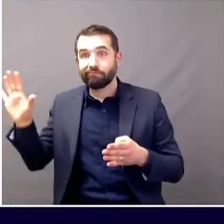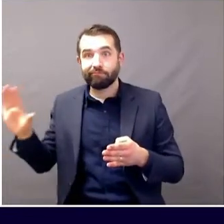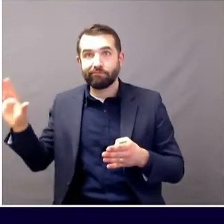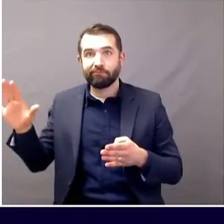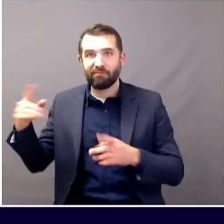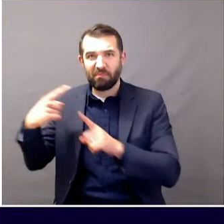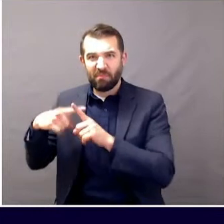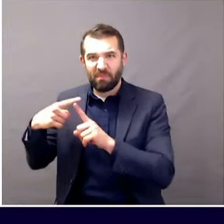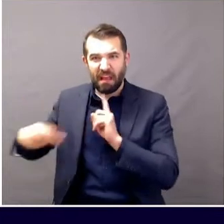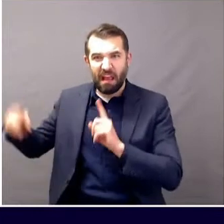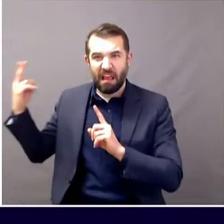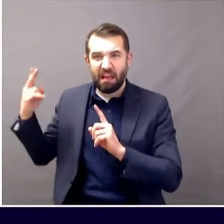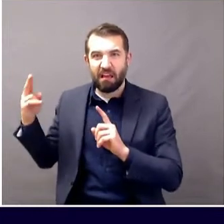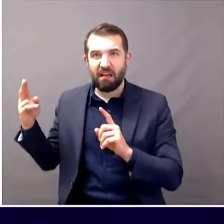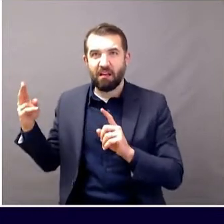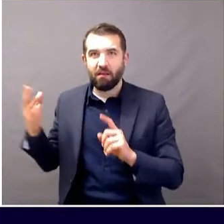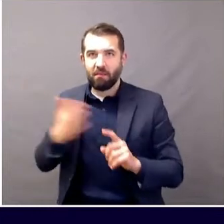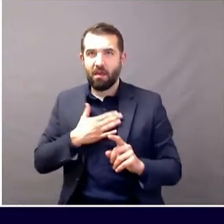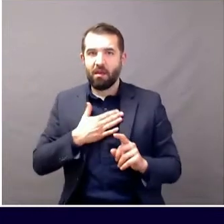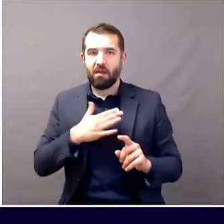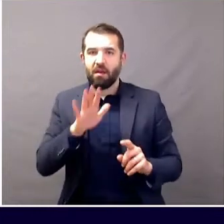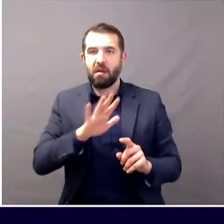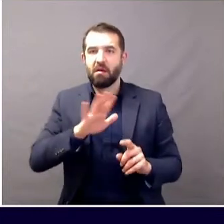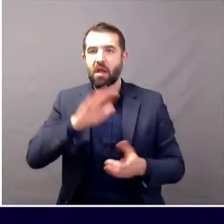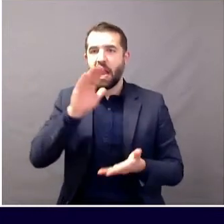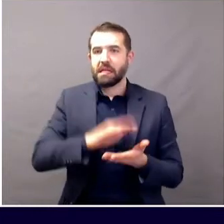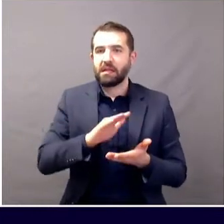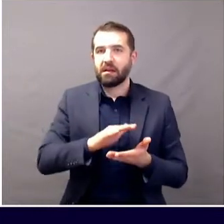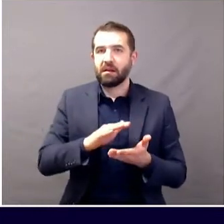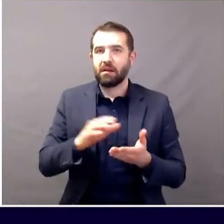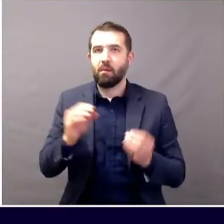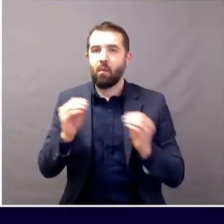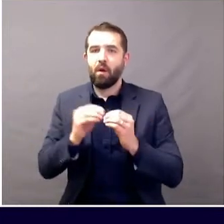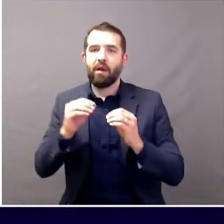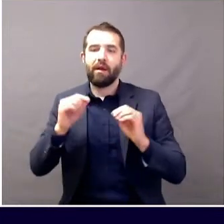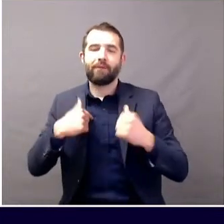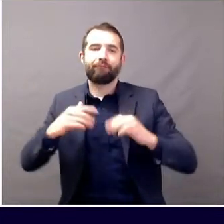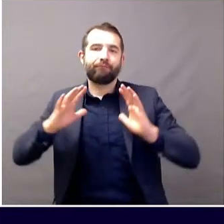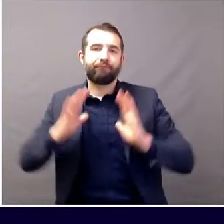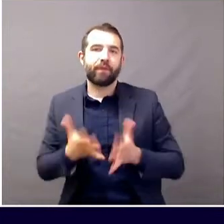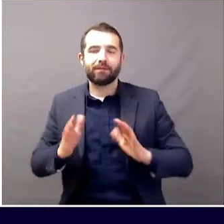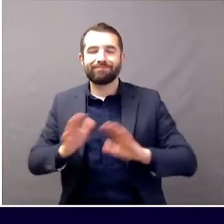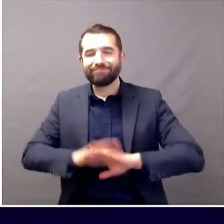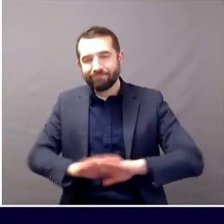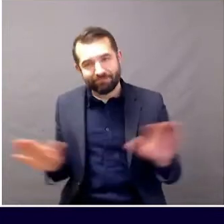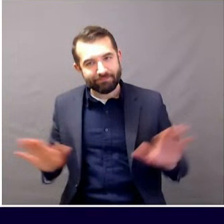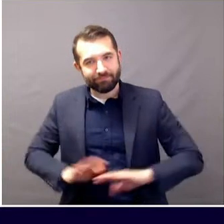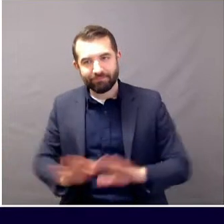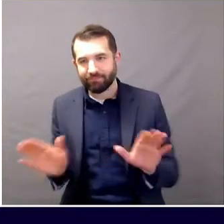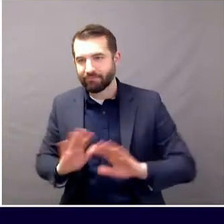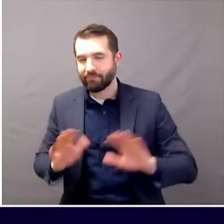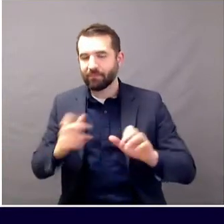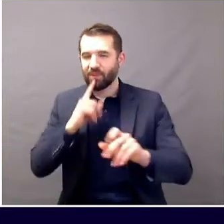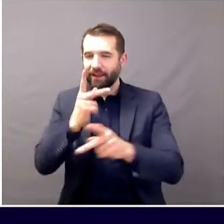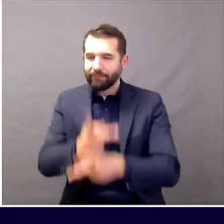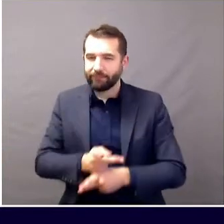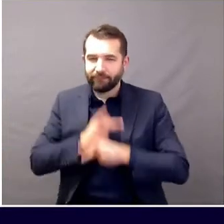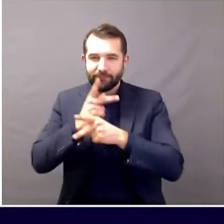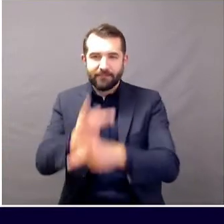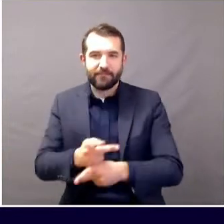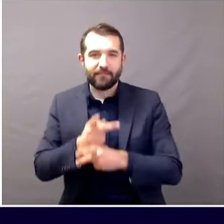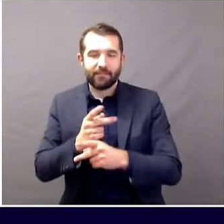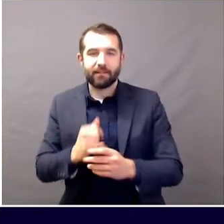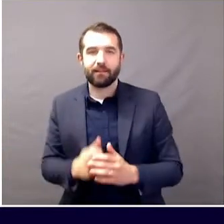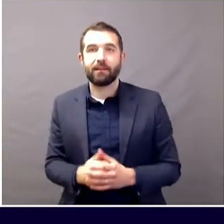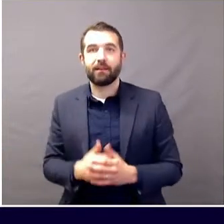we know, the virus is everywhere and it doesn't respect those county borders. So I think we just have to acknowledge, Emily, that there's a trade-off. But